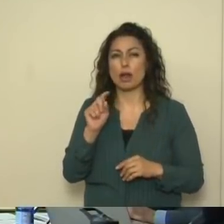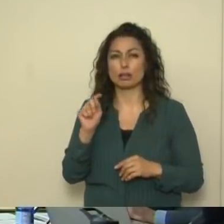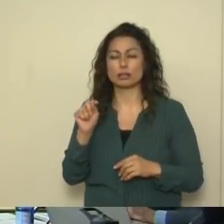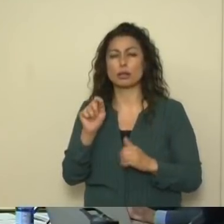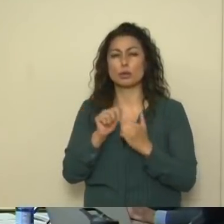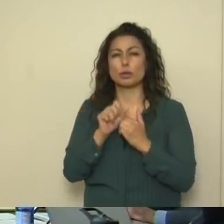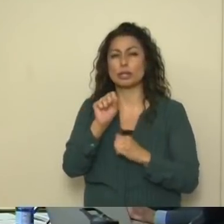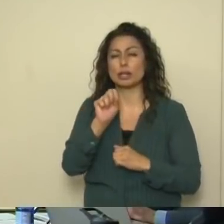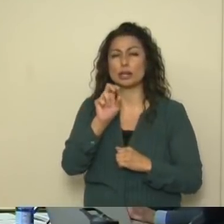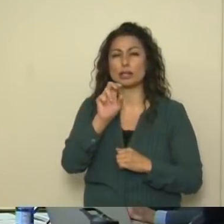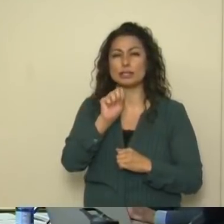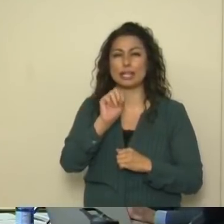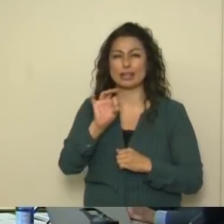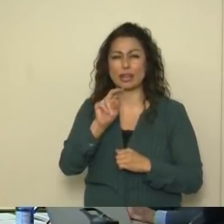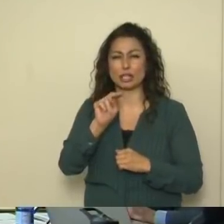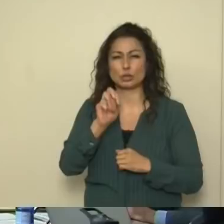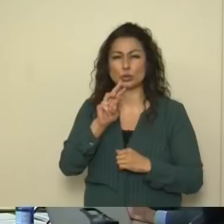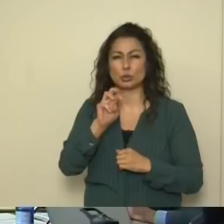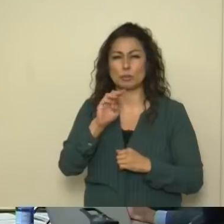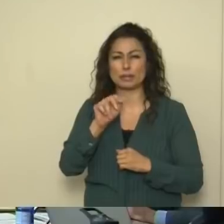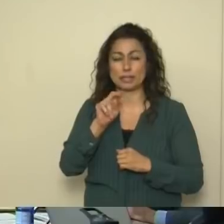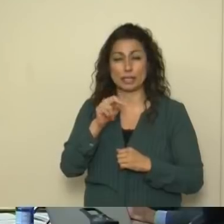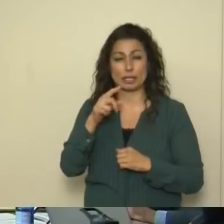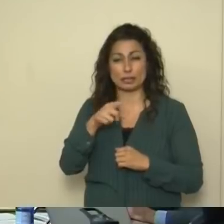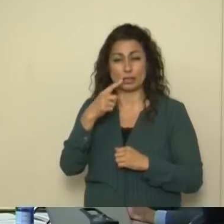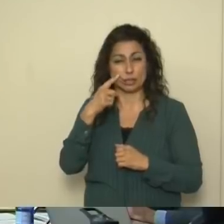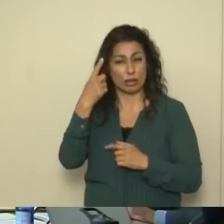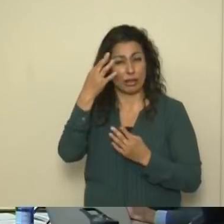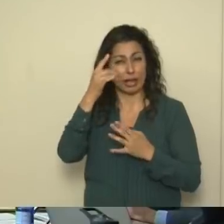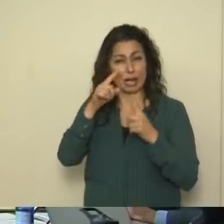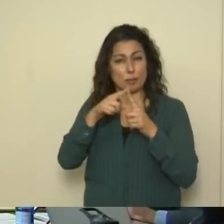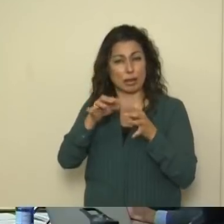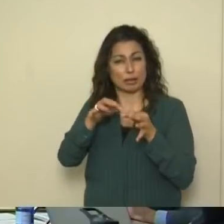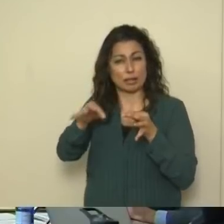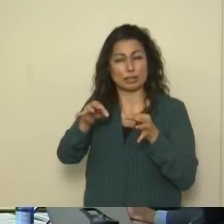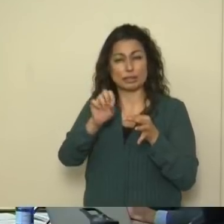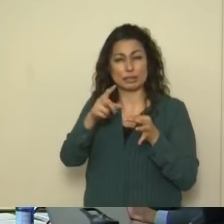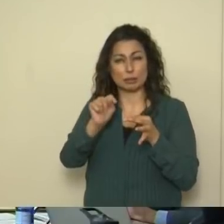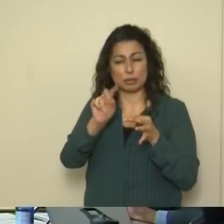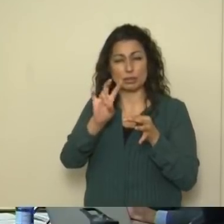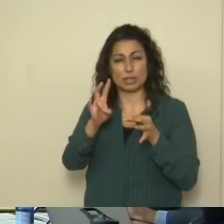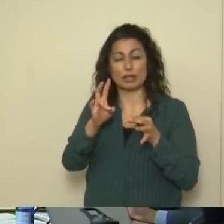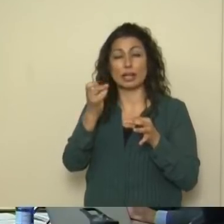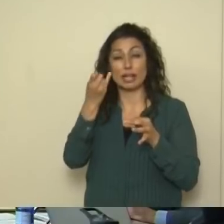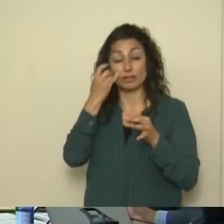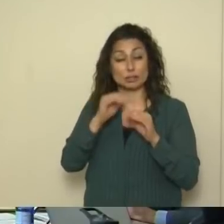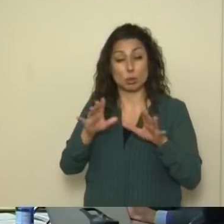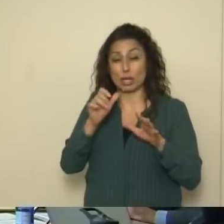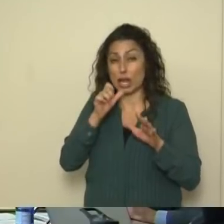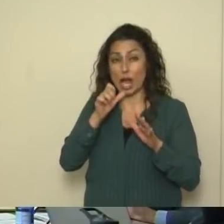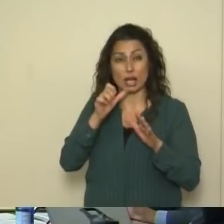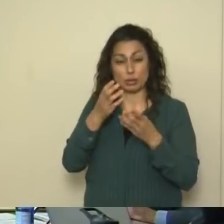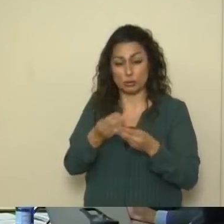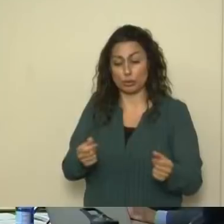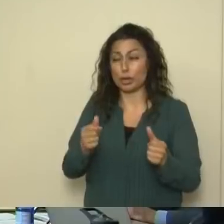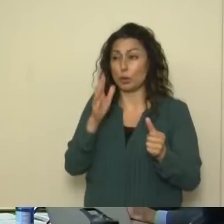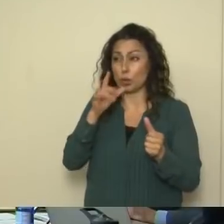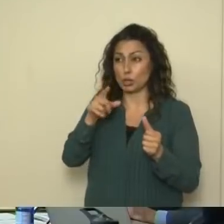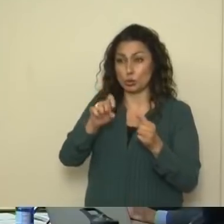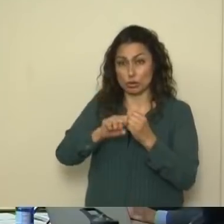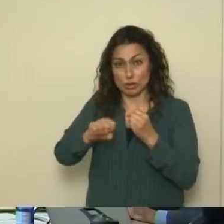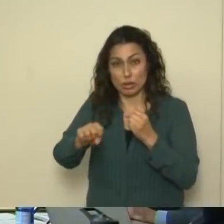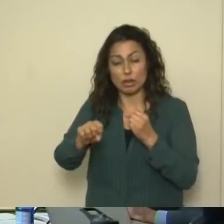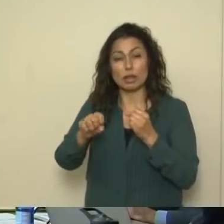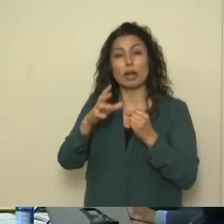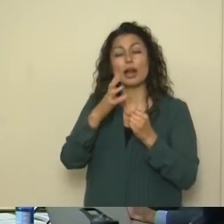you are, Governor, willing to extend the Labor Day openings past the time frame you've established if the spread is not diminished, and is it possible,